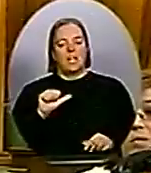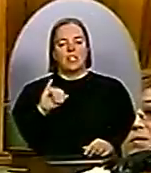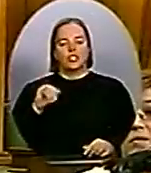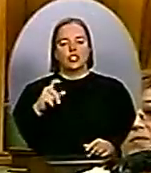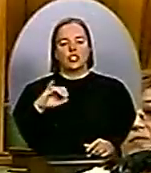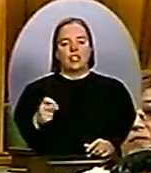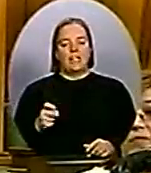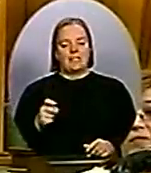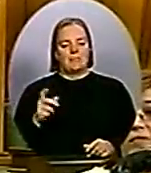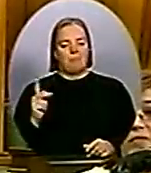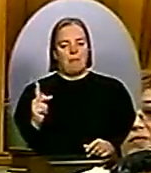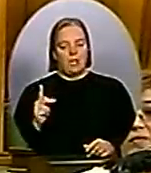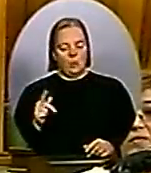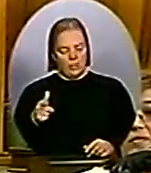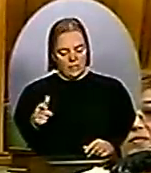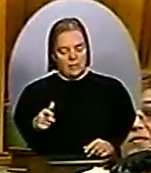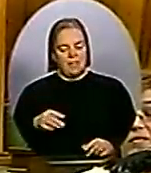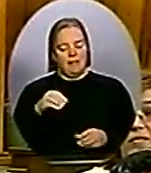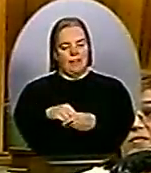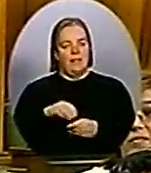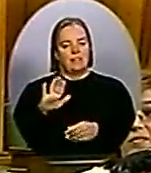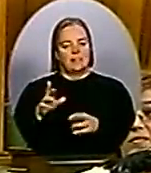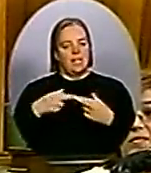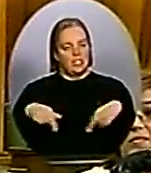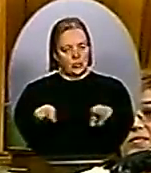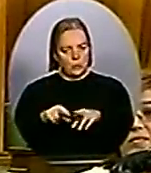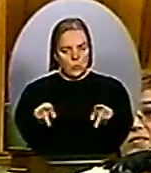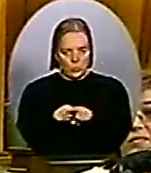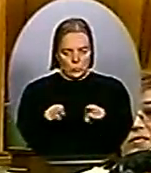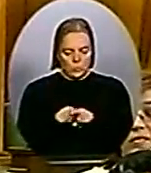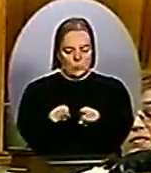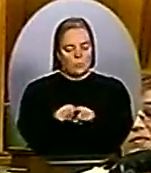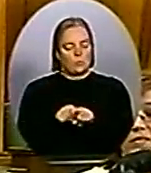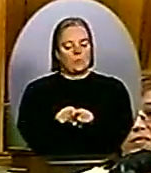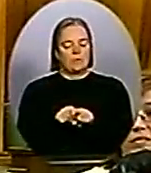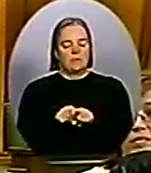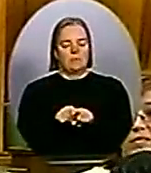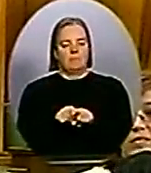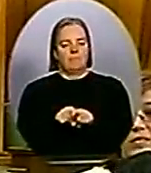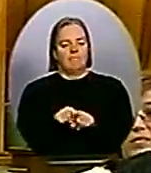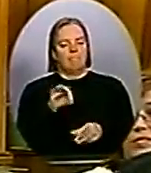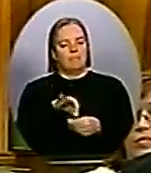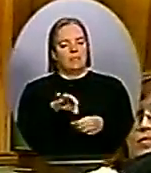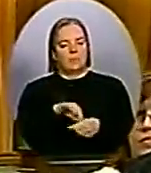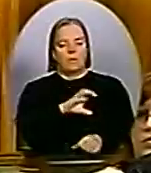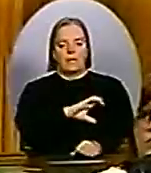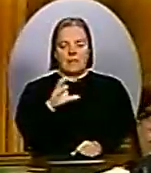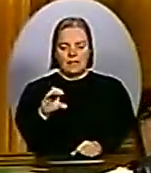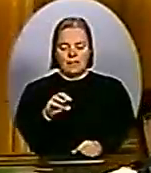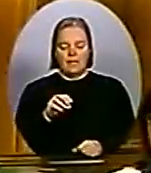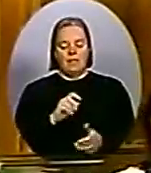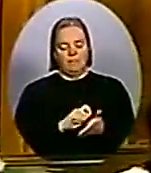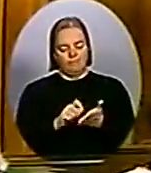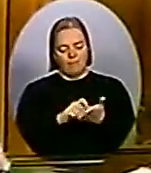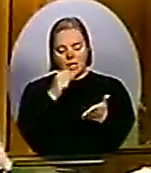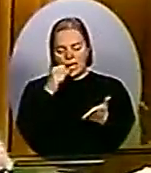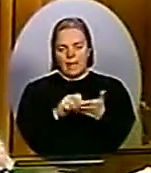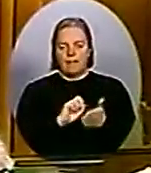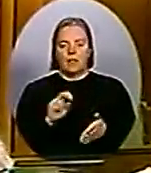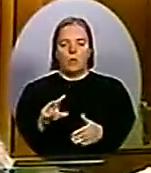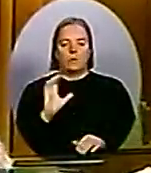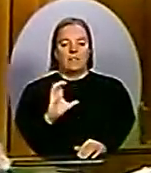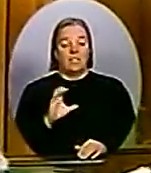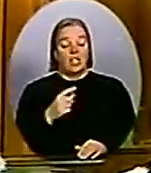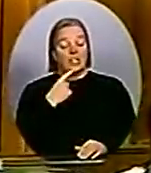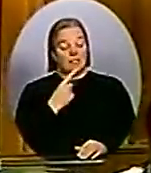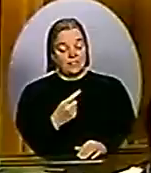before the election, Elections Canada wrote to the Conservatives, the frequency of these calls seem to be increasing. So rather than hide